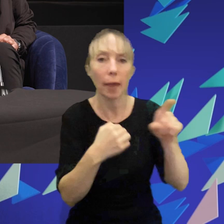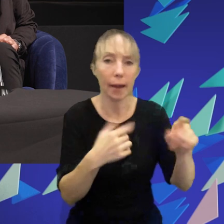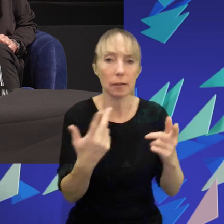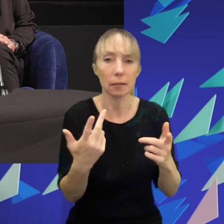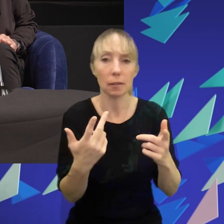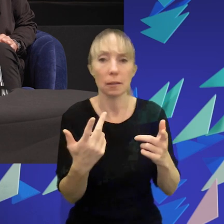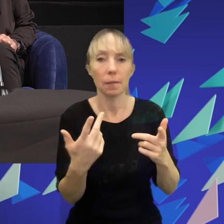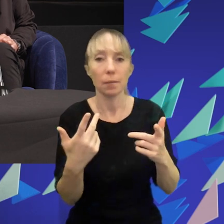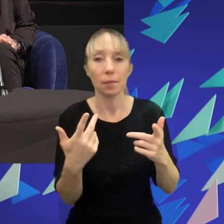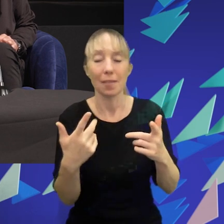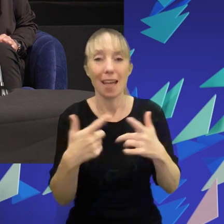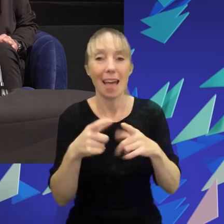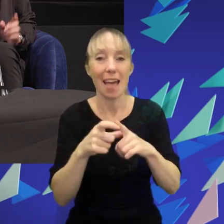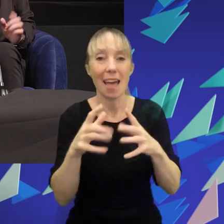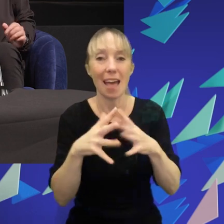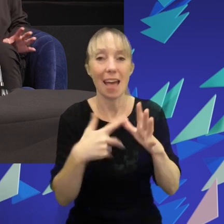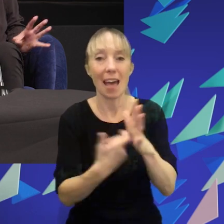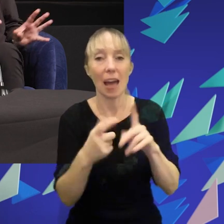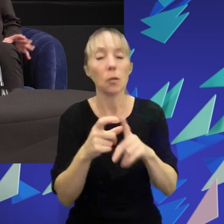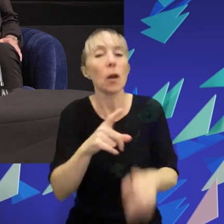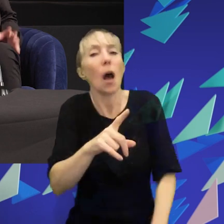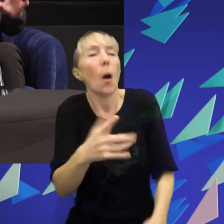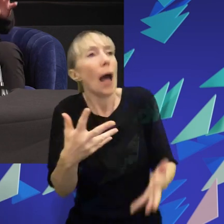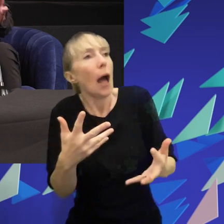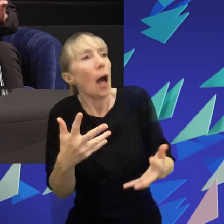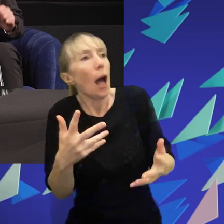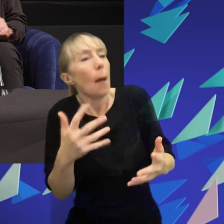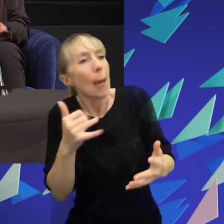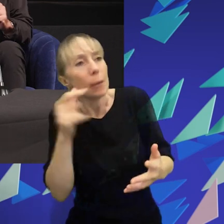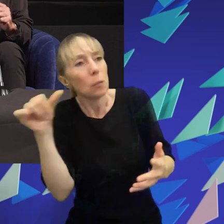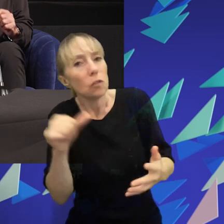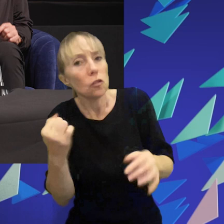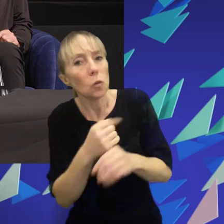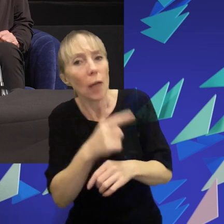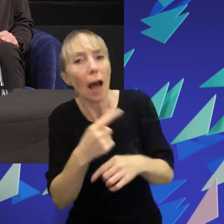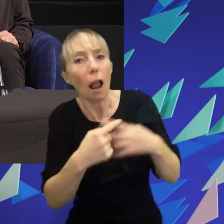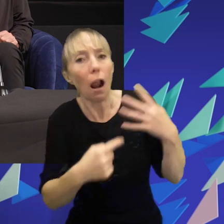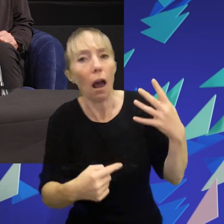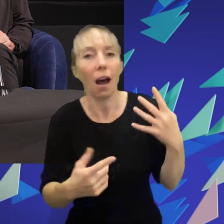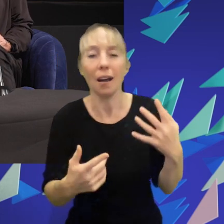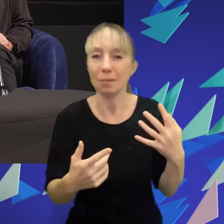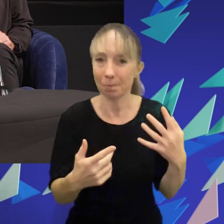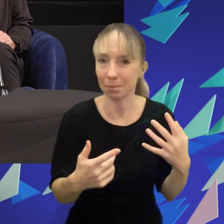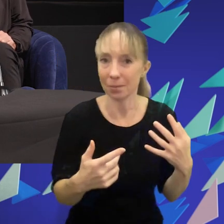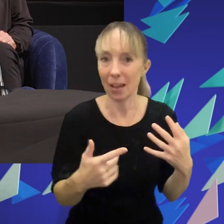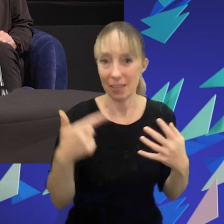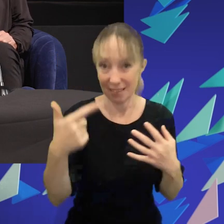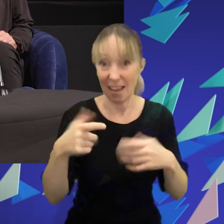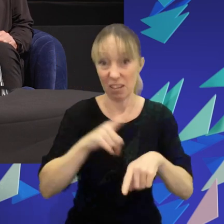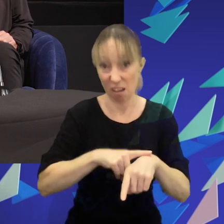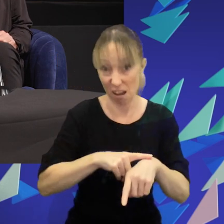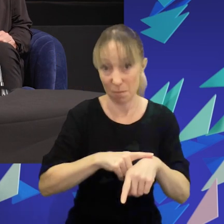And Edward start, well, but what about if we do that? Anyway, and like after 7